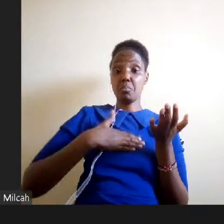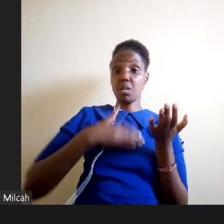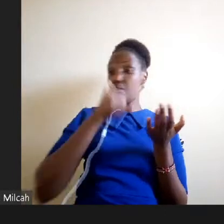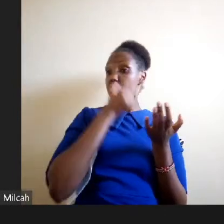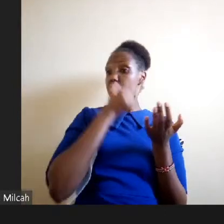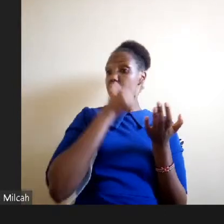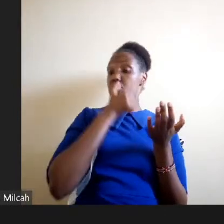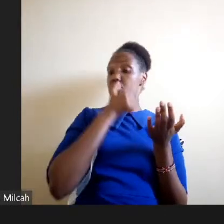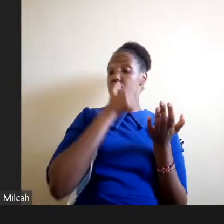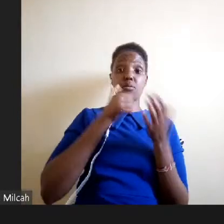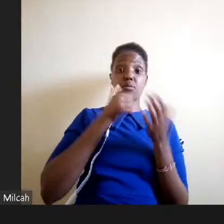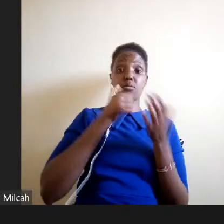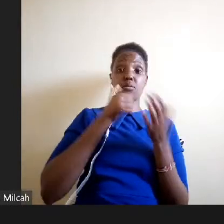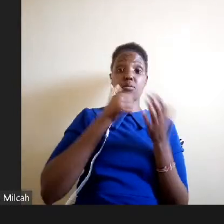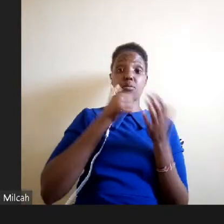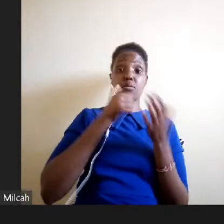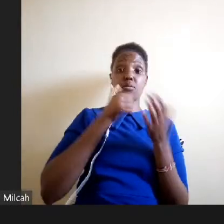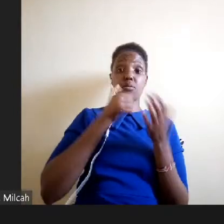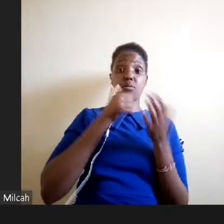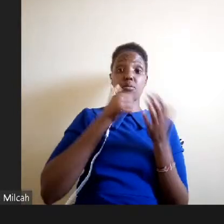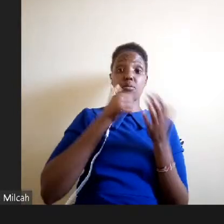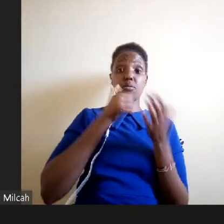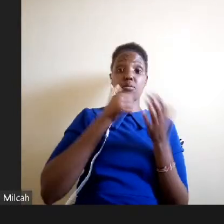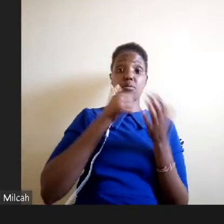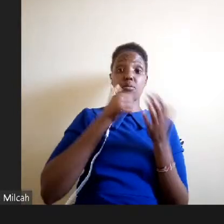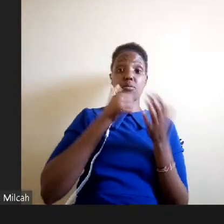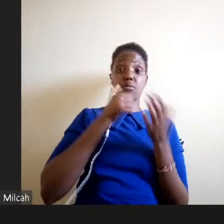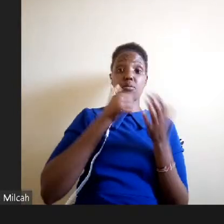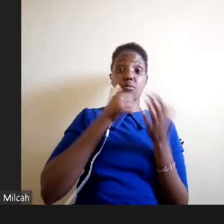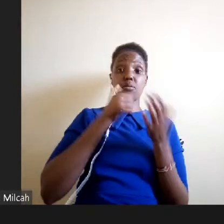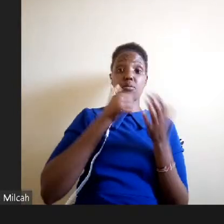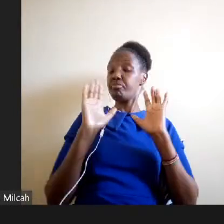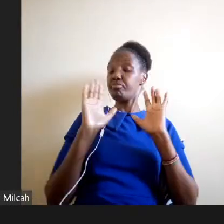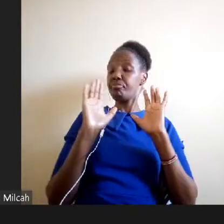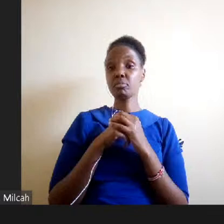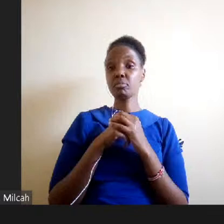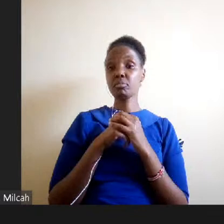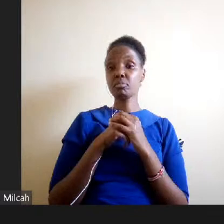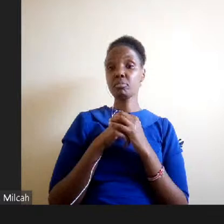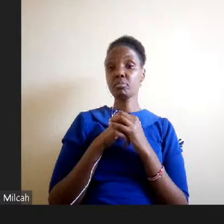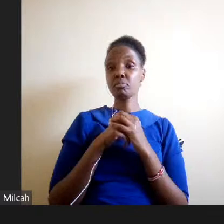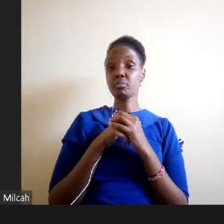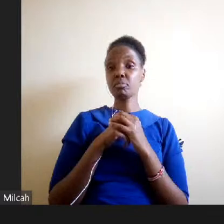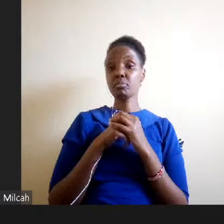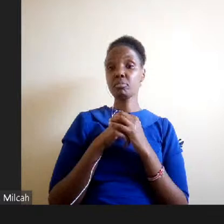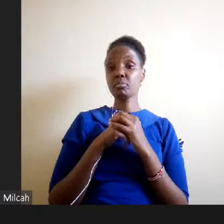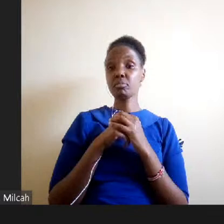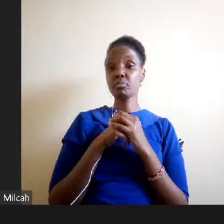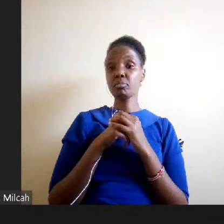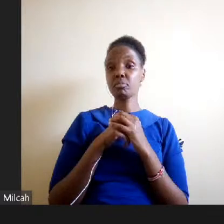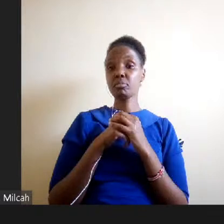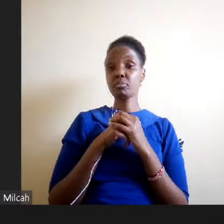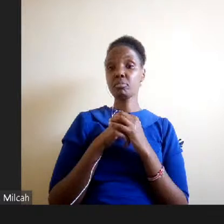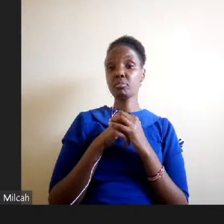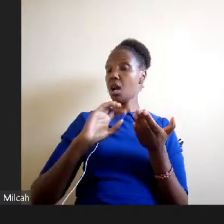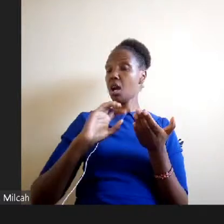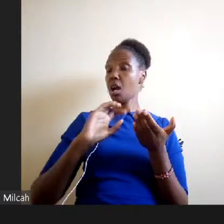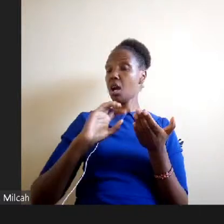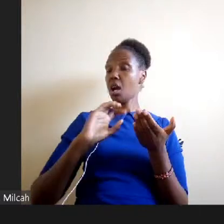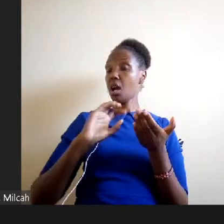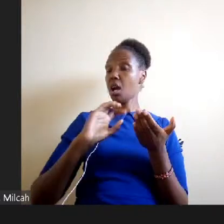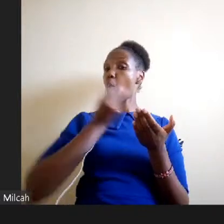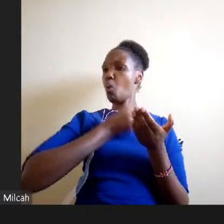around sharing over the internet. And so we need to be able to help our children understand the difference between posting